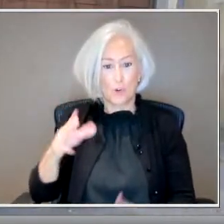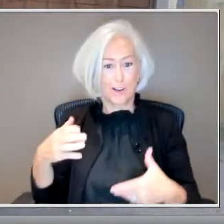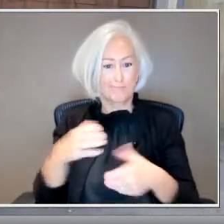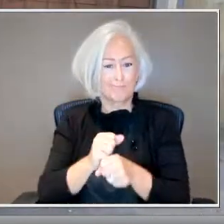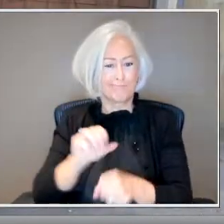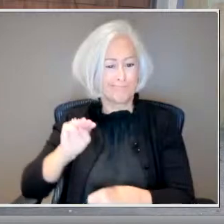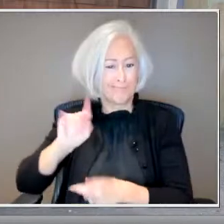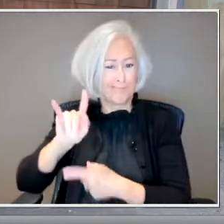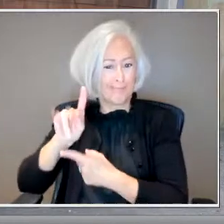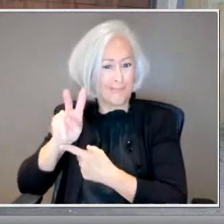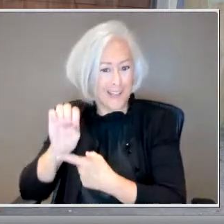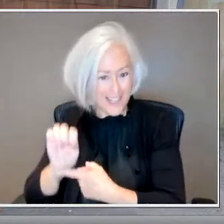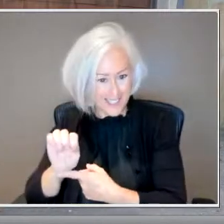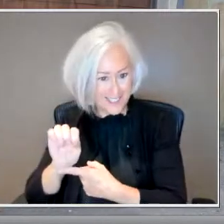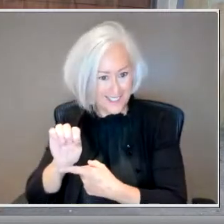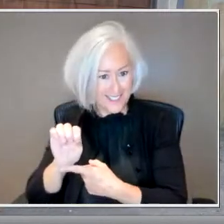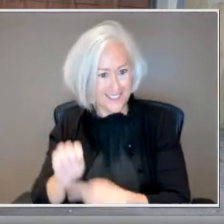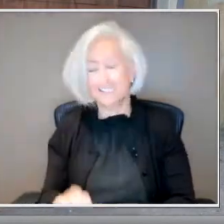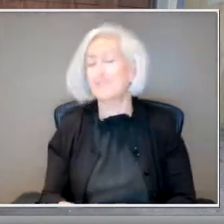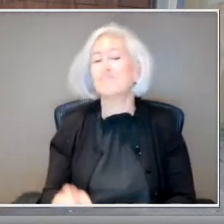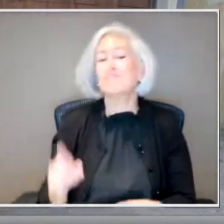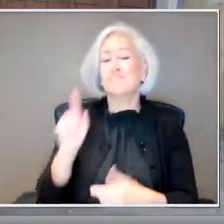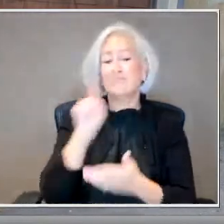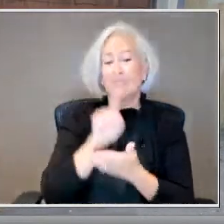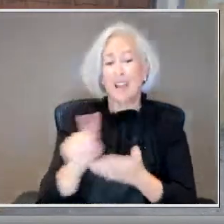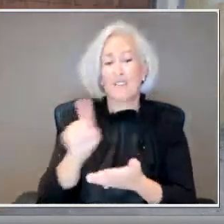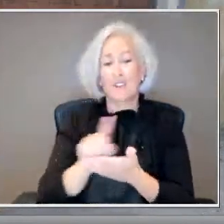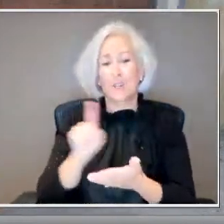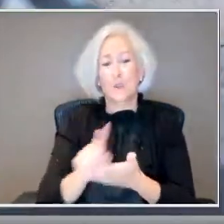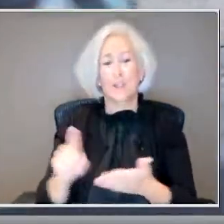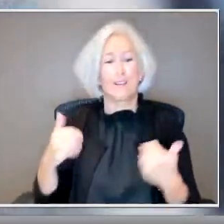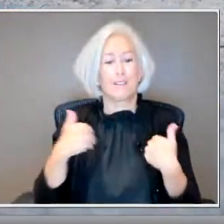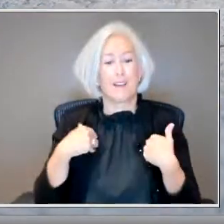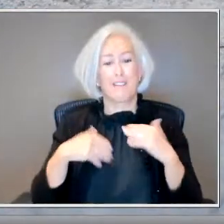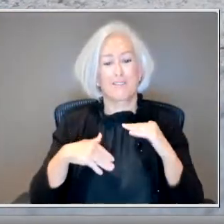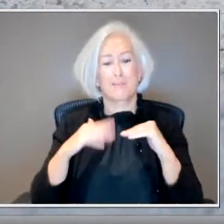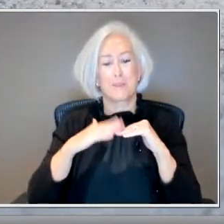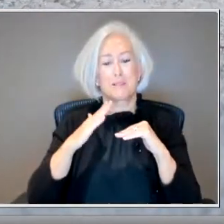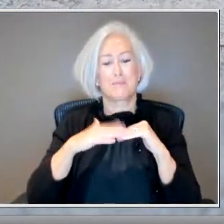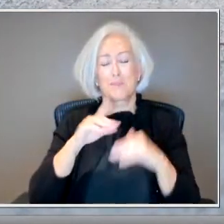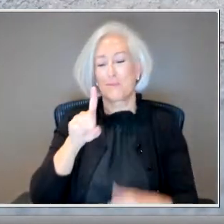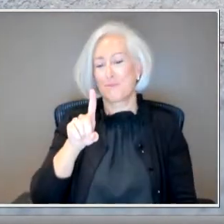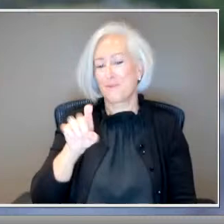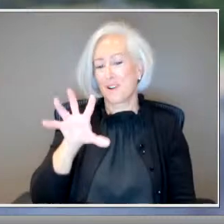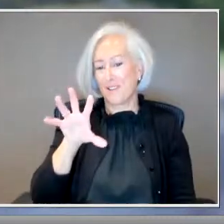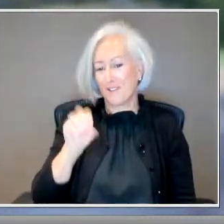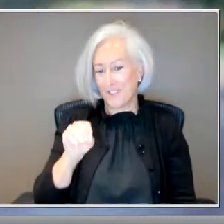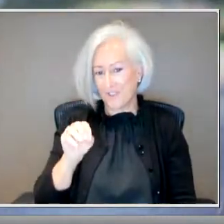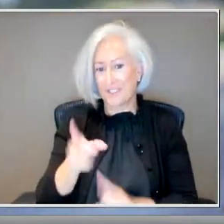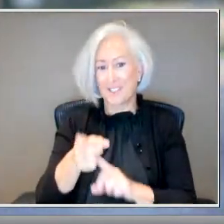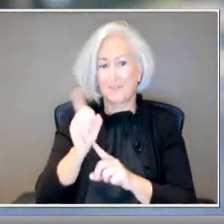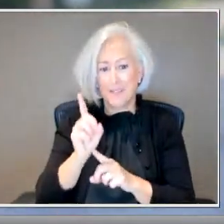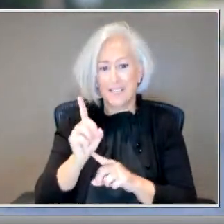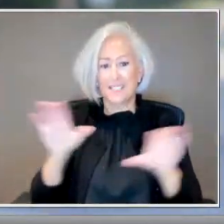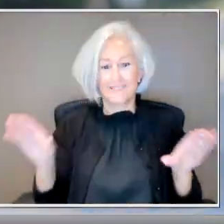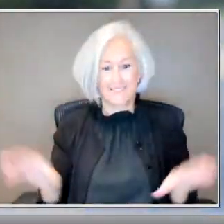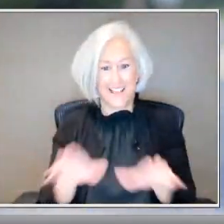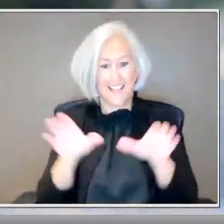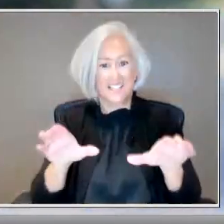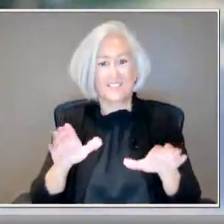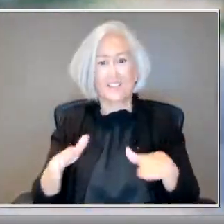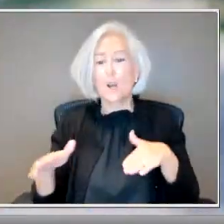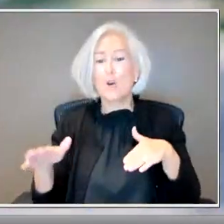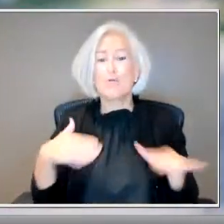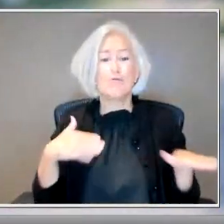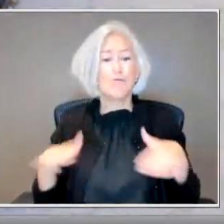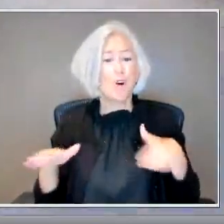that every week I have at least 150 minutes of activity. you have to keep up with her. Walking's the easiest thing everybody can do. We